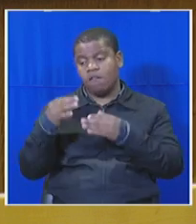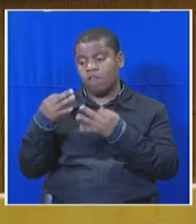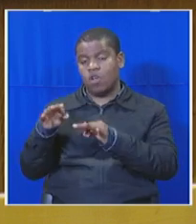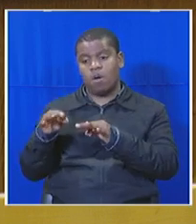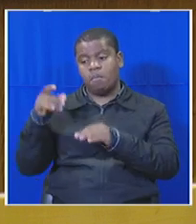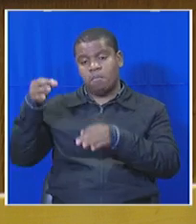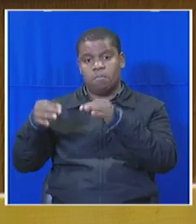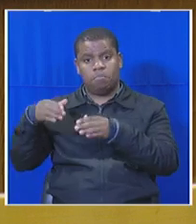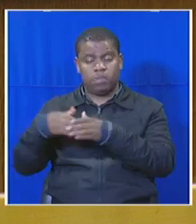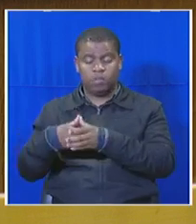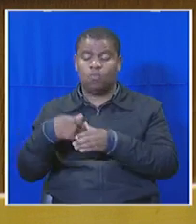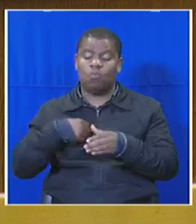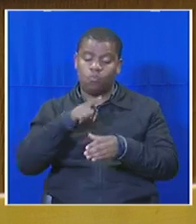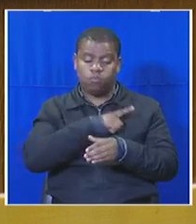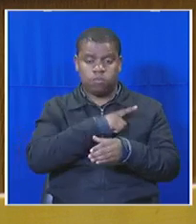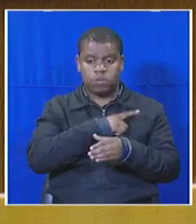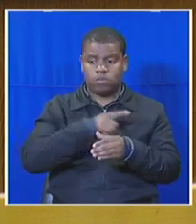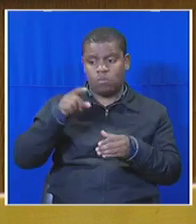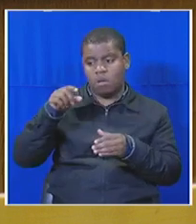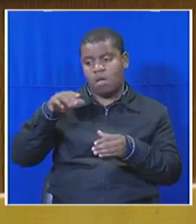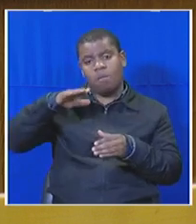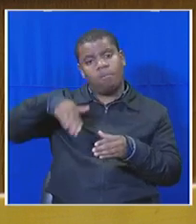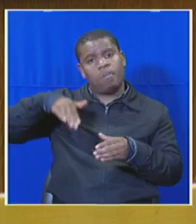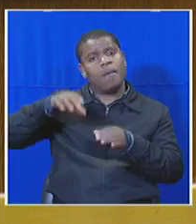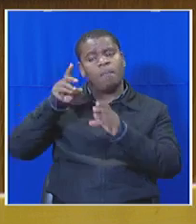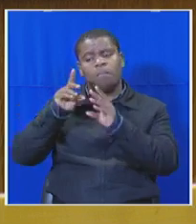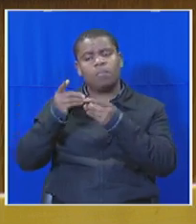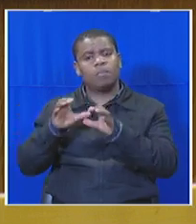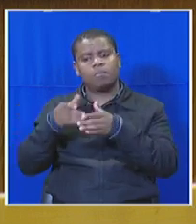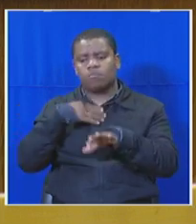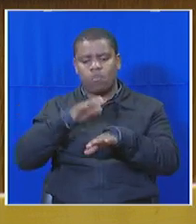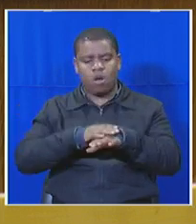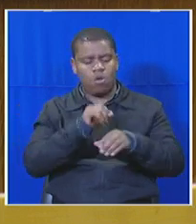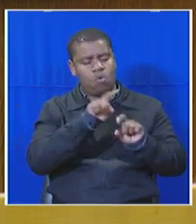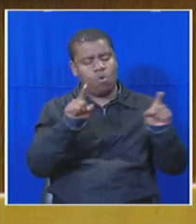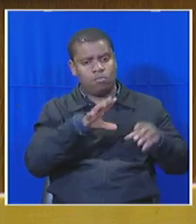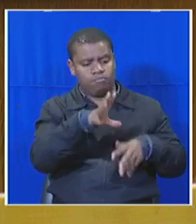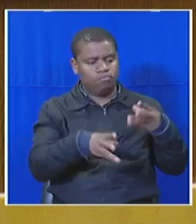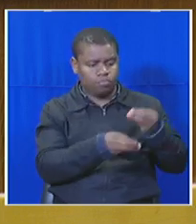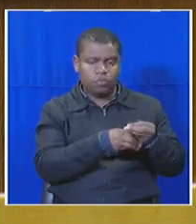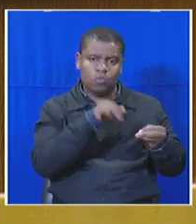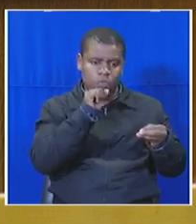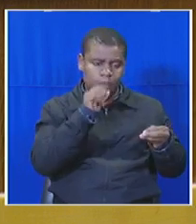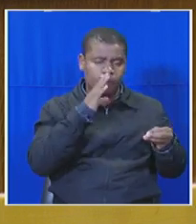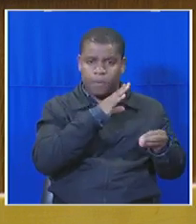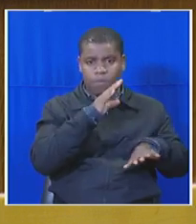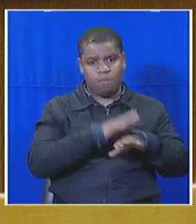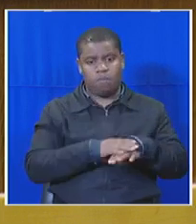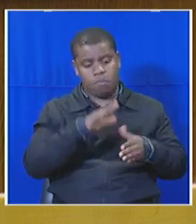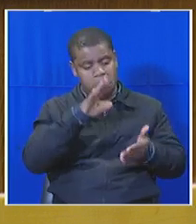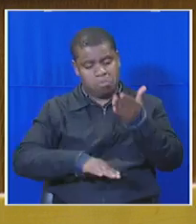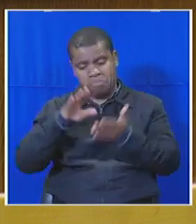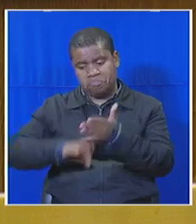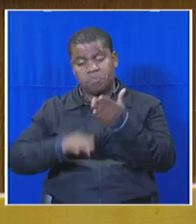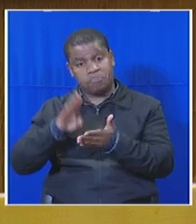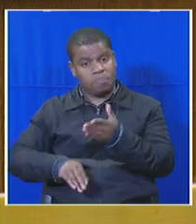why are State Department entities allowed to continue operating in flagrant disregard for financial procedures with impunity? Surely